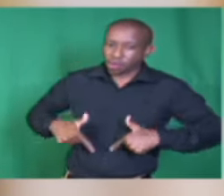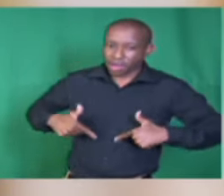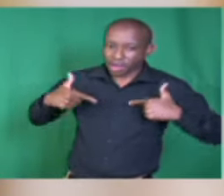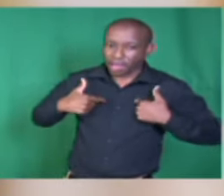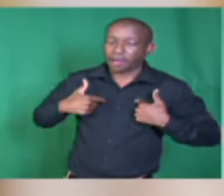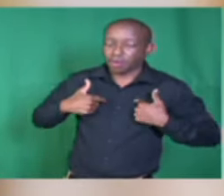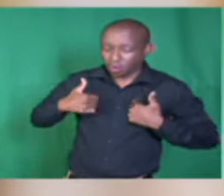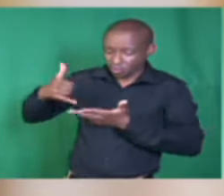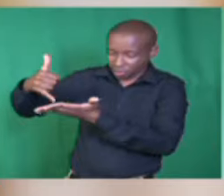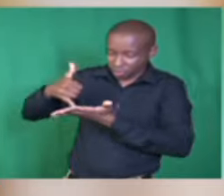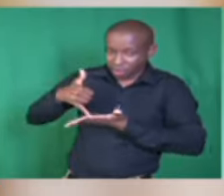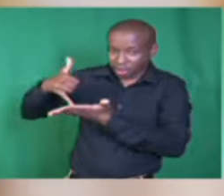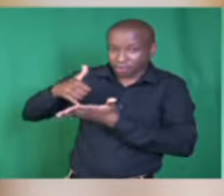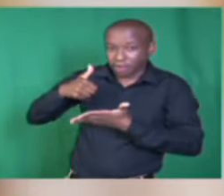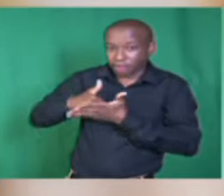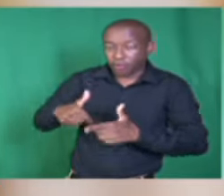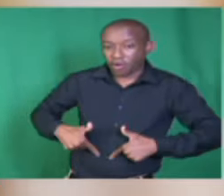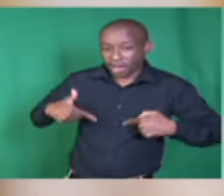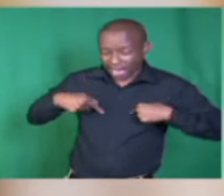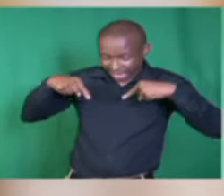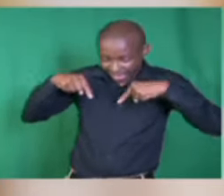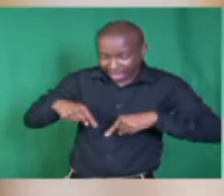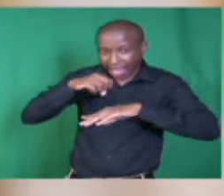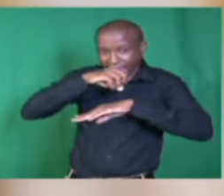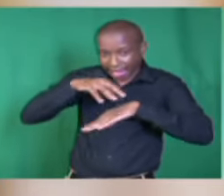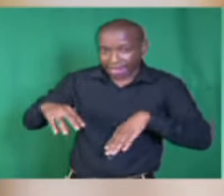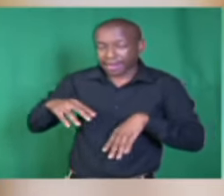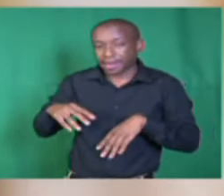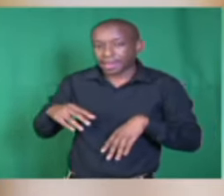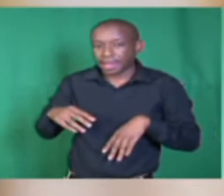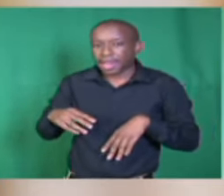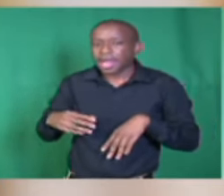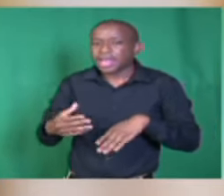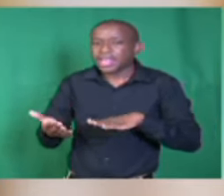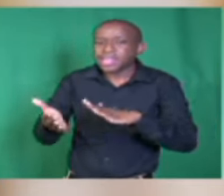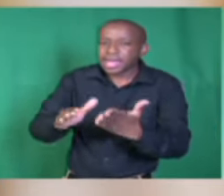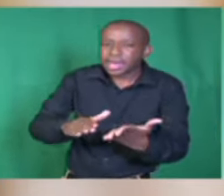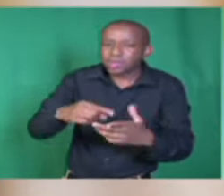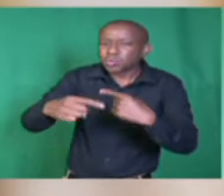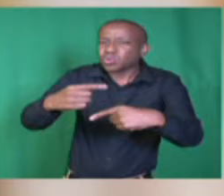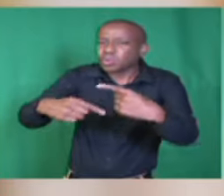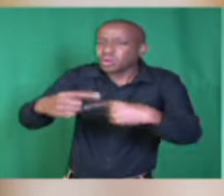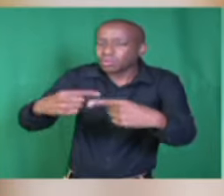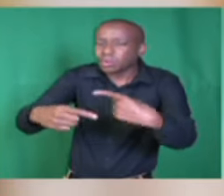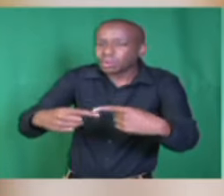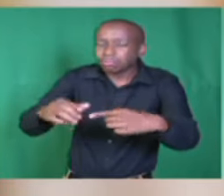was the reward that you get while you are still on earth. There is nothing like eternal